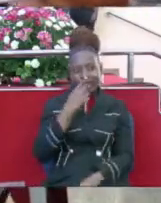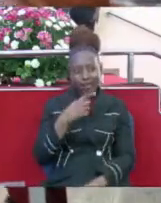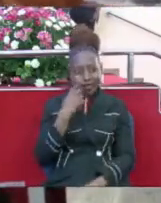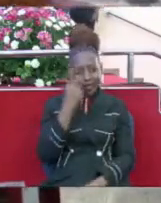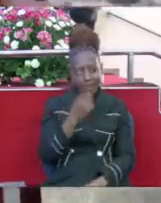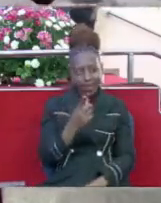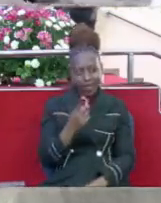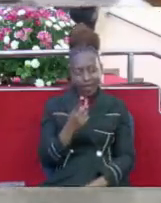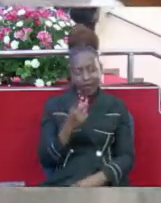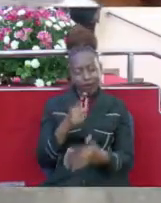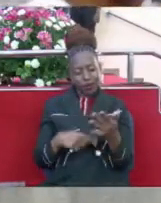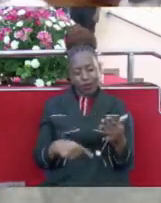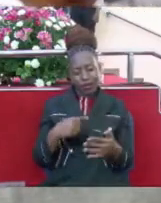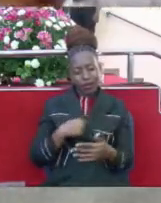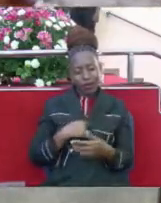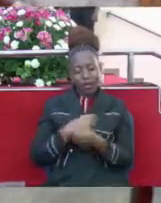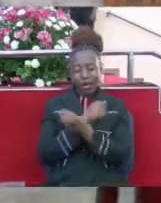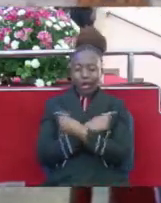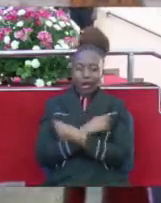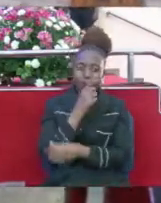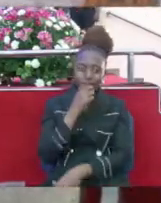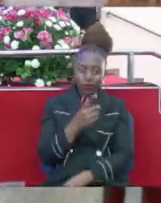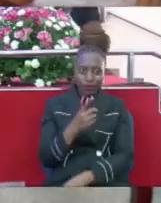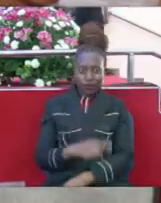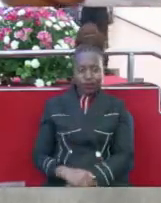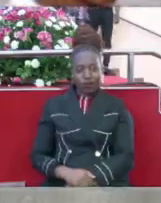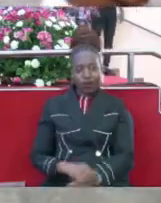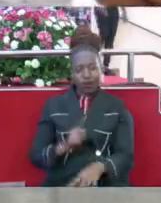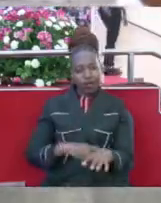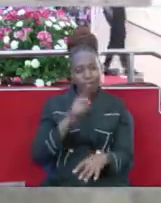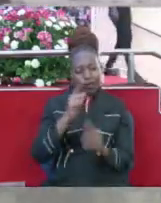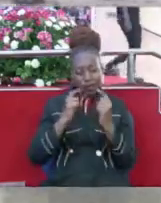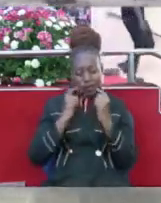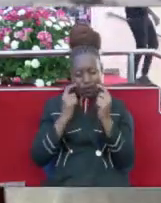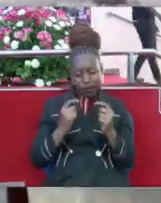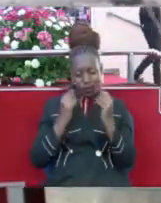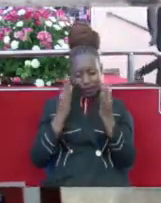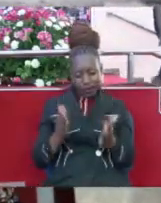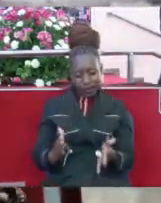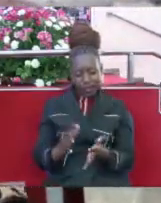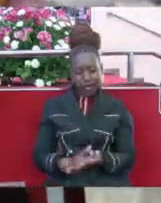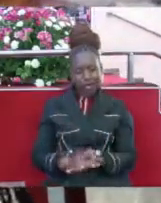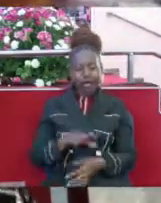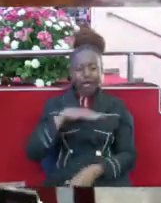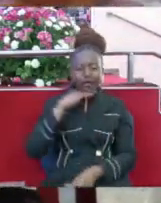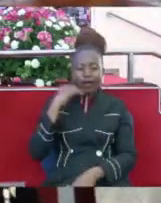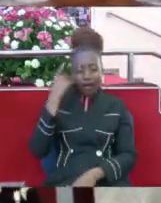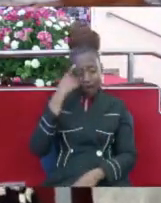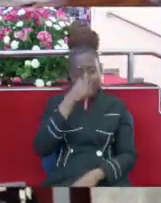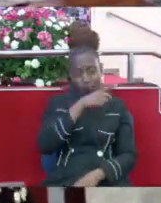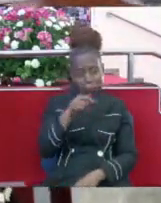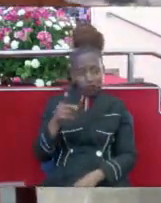you. Anasema nalikupenda. That while you were yet a sinner, I came and died for you on the cross of Calvary. Wakati ulikuwa ugali mwenye dhambi